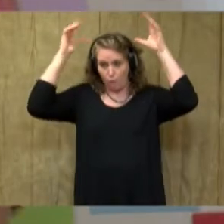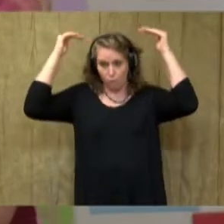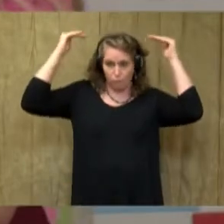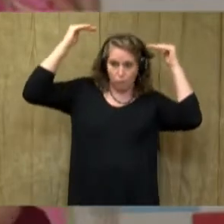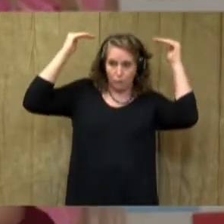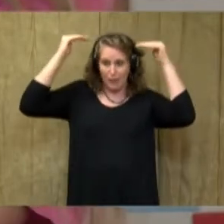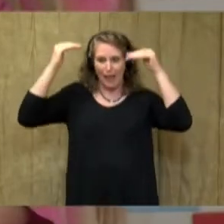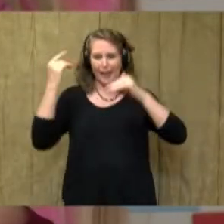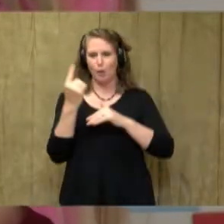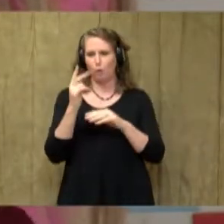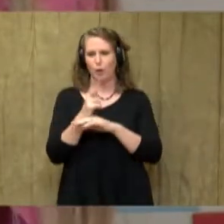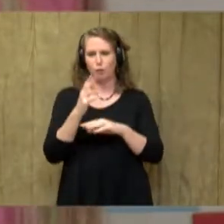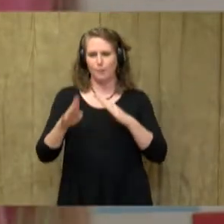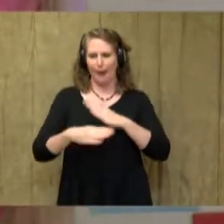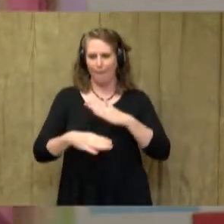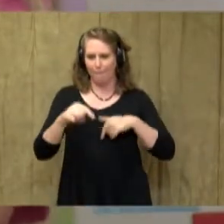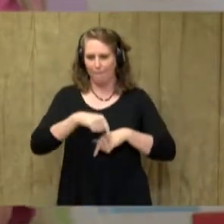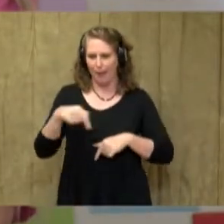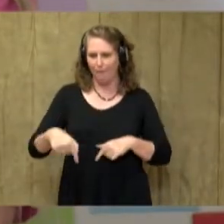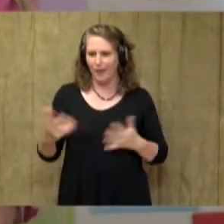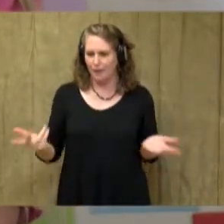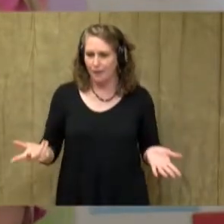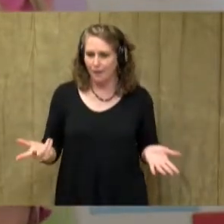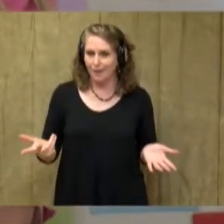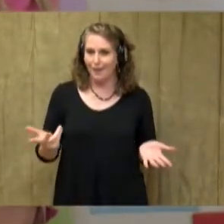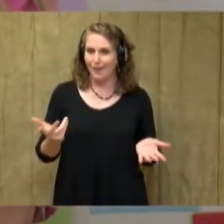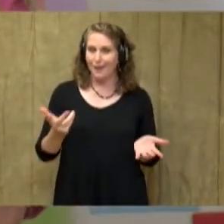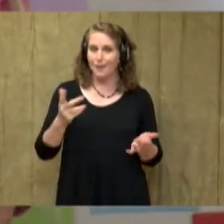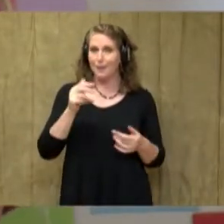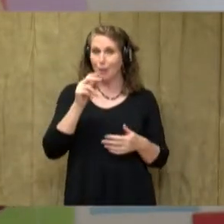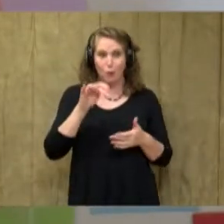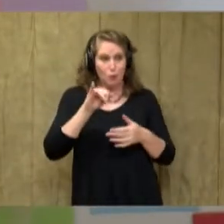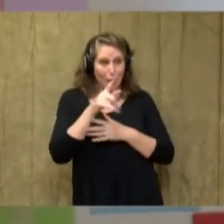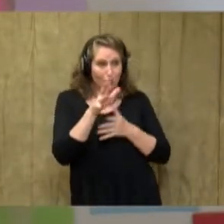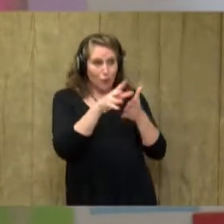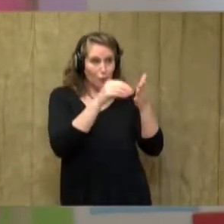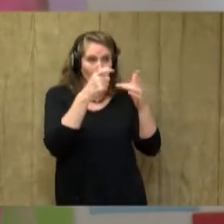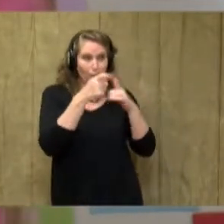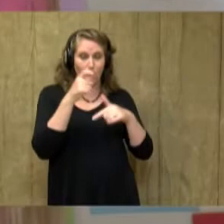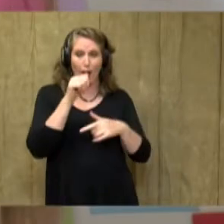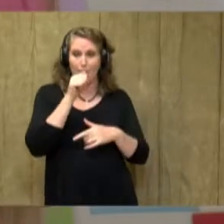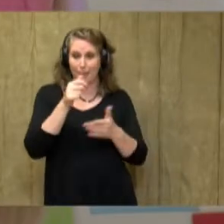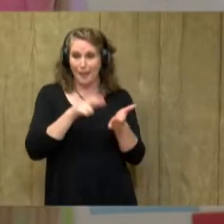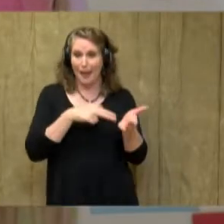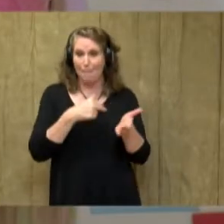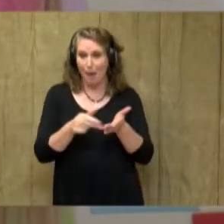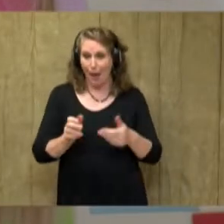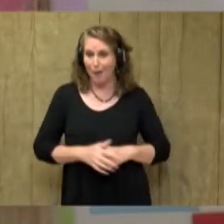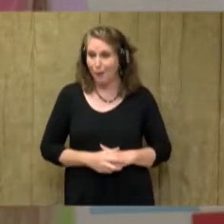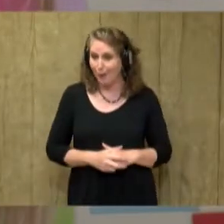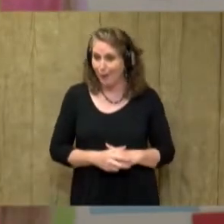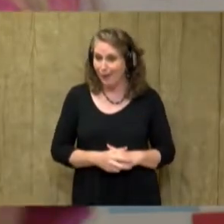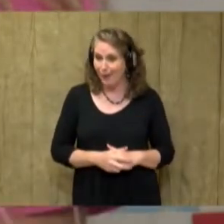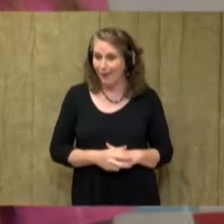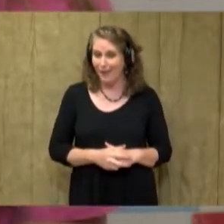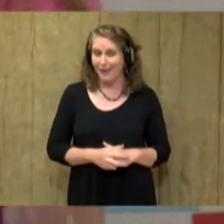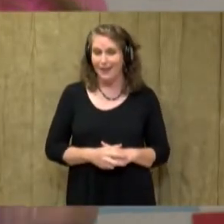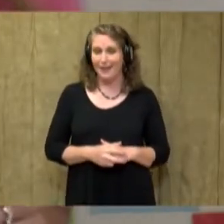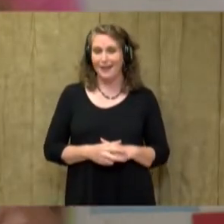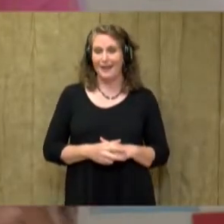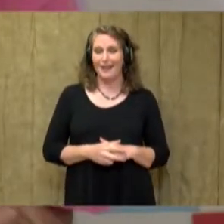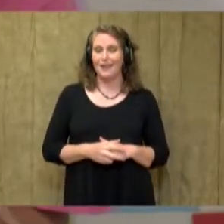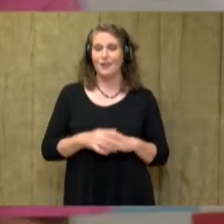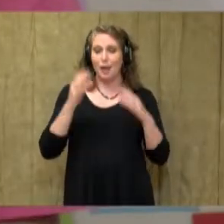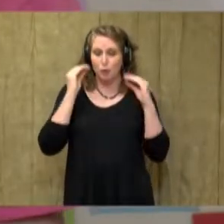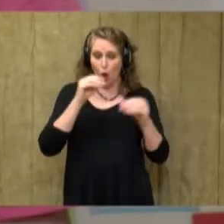with my feet. So is Jelly going to learn something from Peanut Butter? He was very good at that. Yes. So they